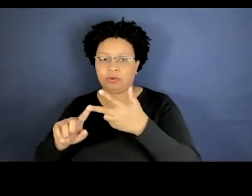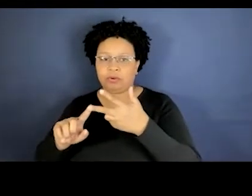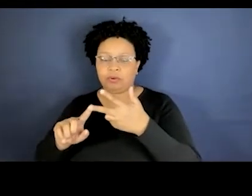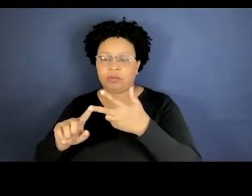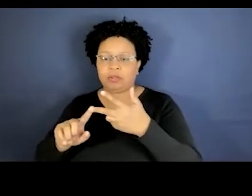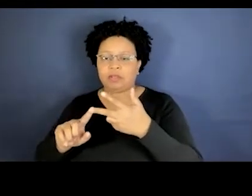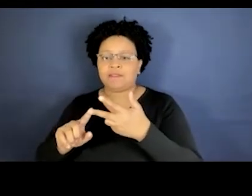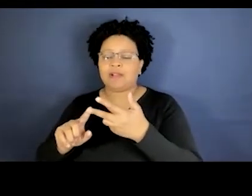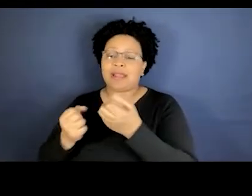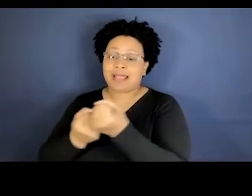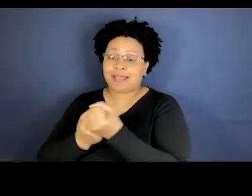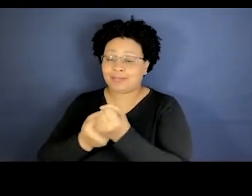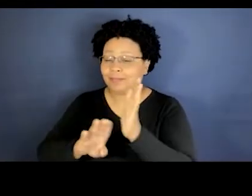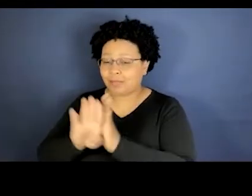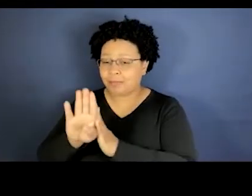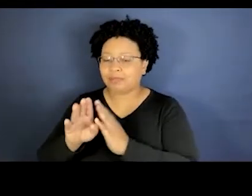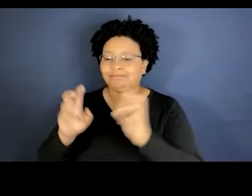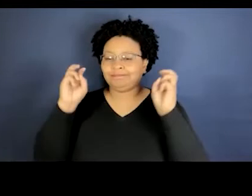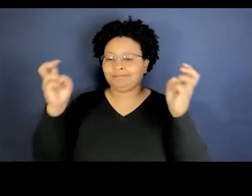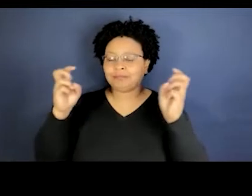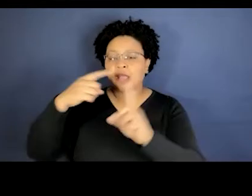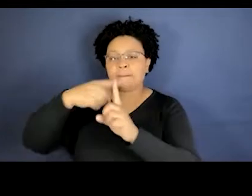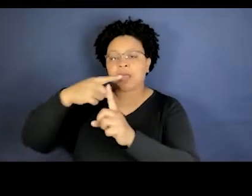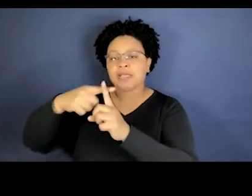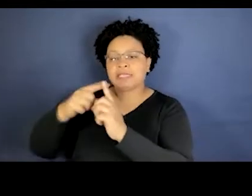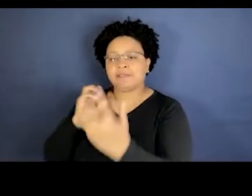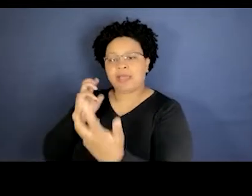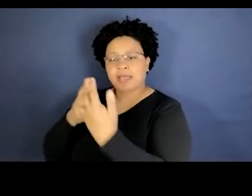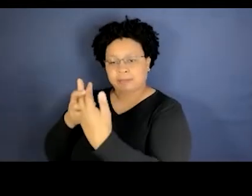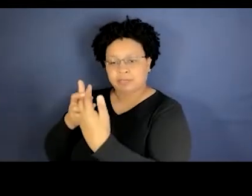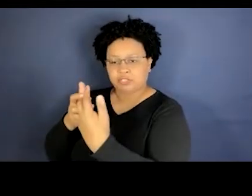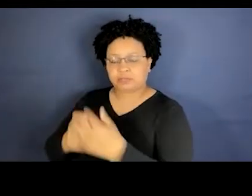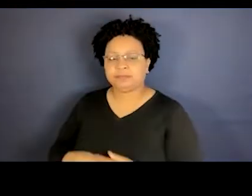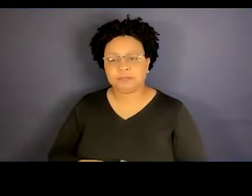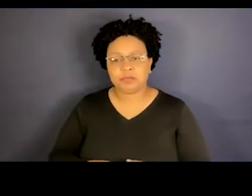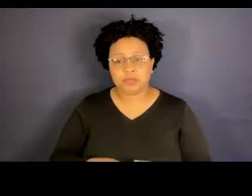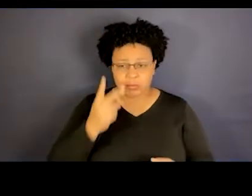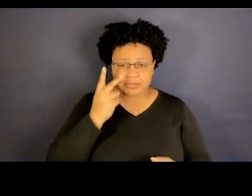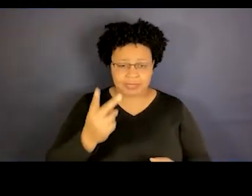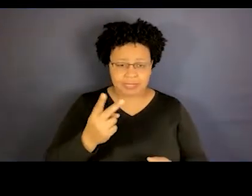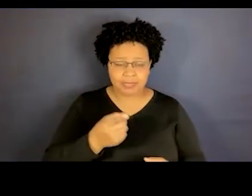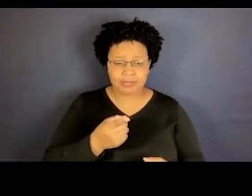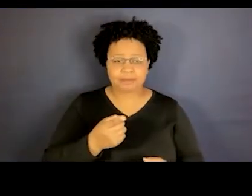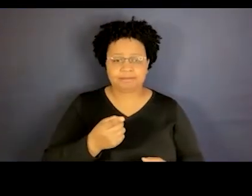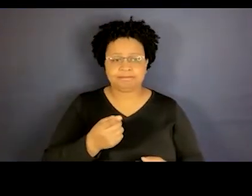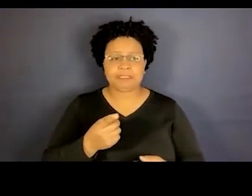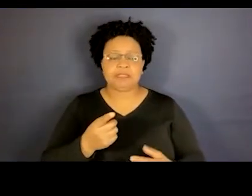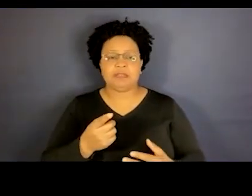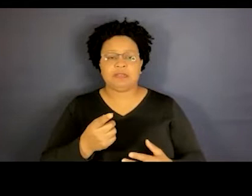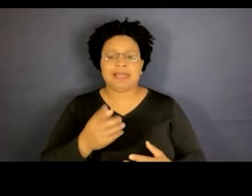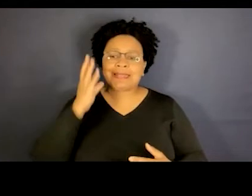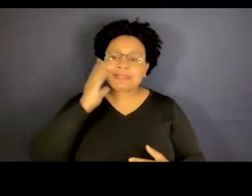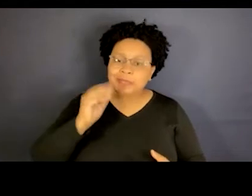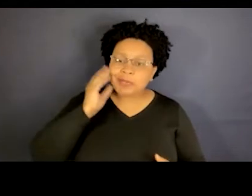for these mothers, we're calling the positive adaptation. And so what we saw here is that there was this experience of